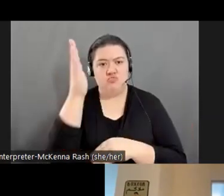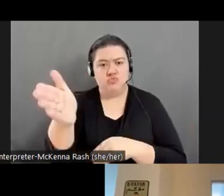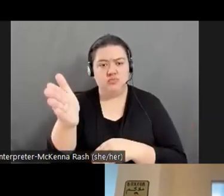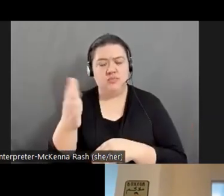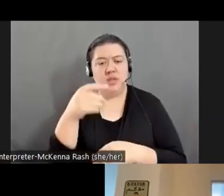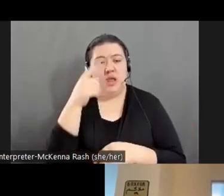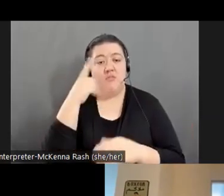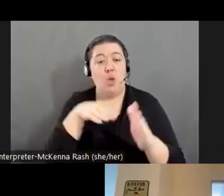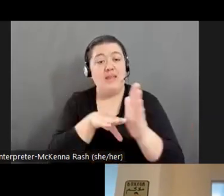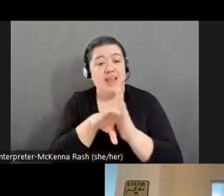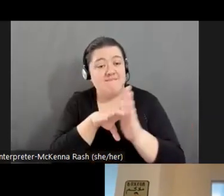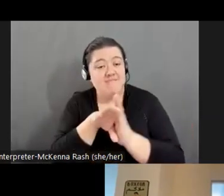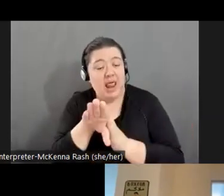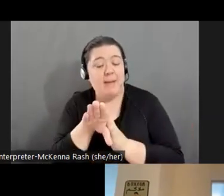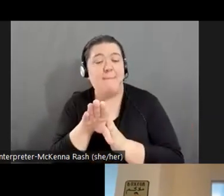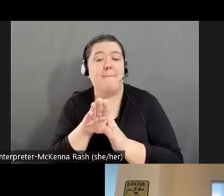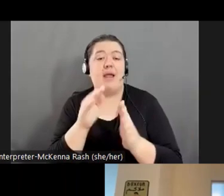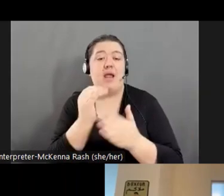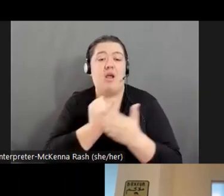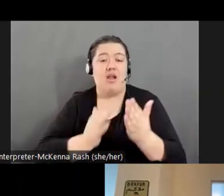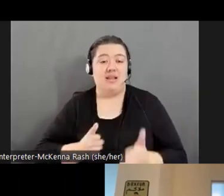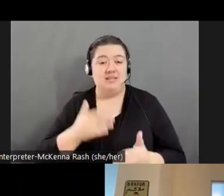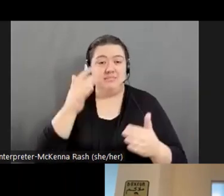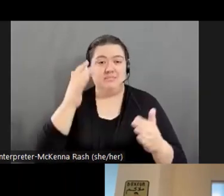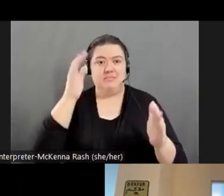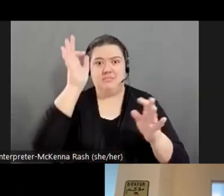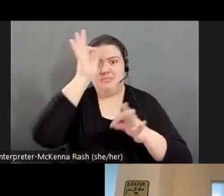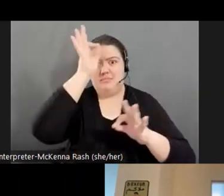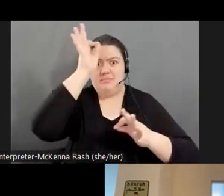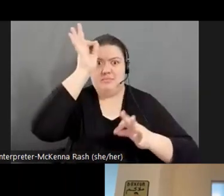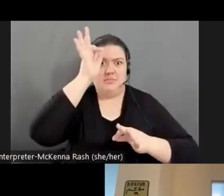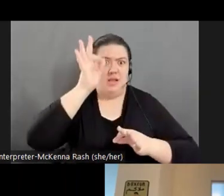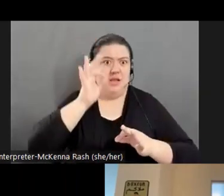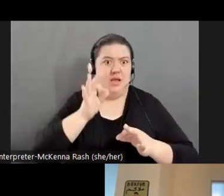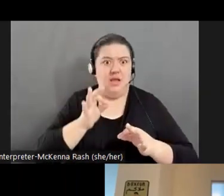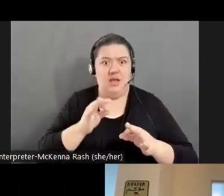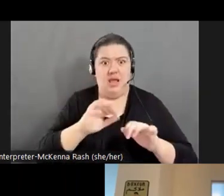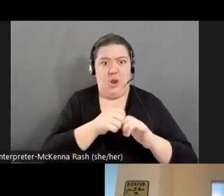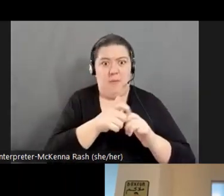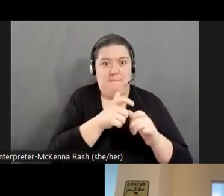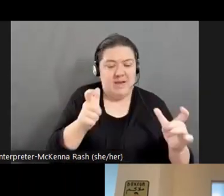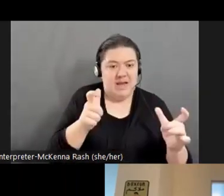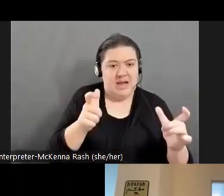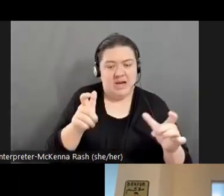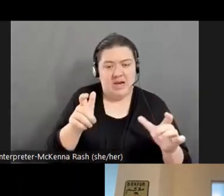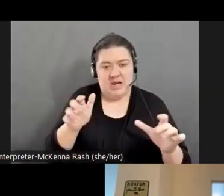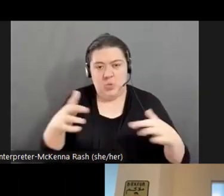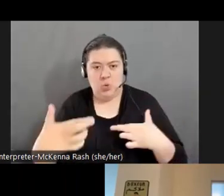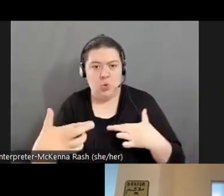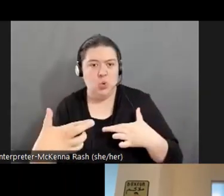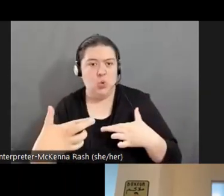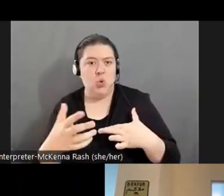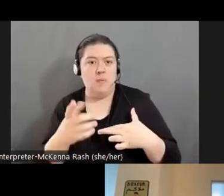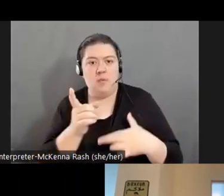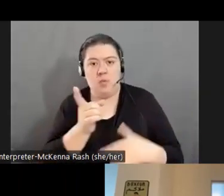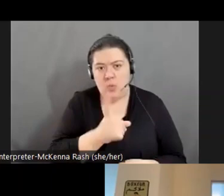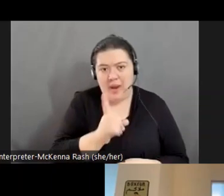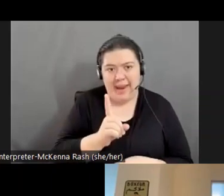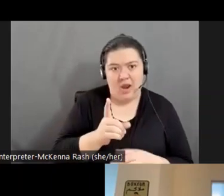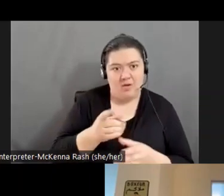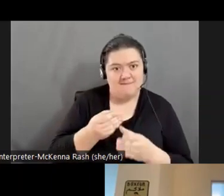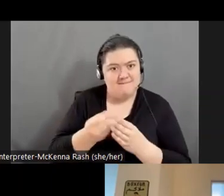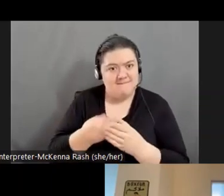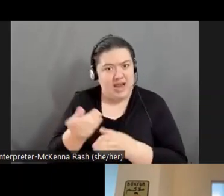for a developing artist, you really don't know like what scale, what size of room, you know, where will you be and where will your finances